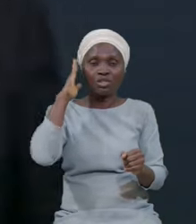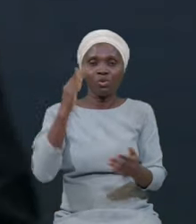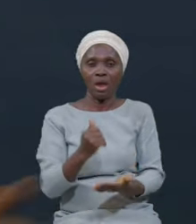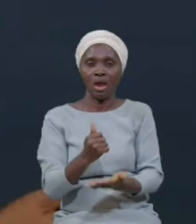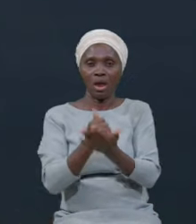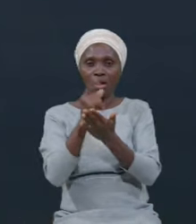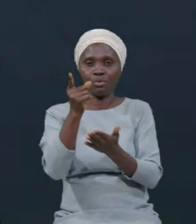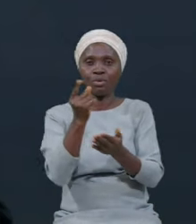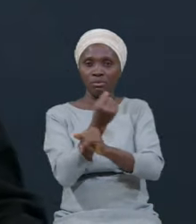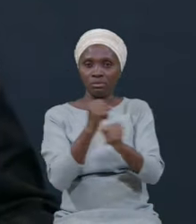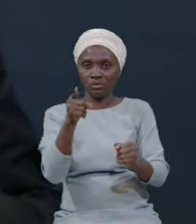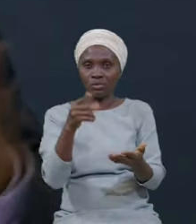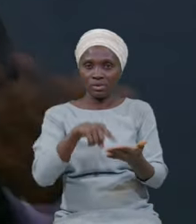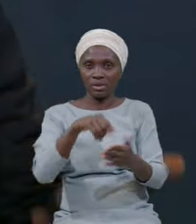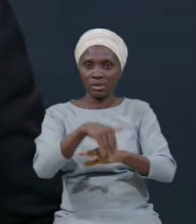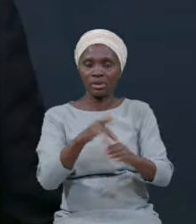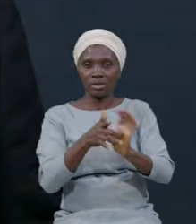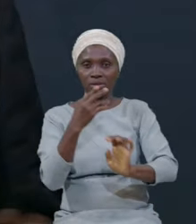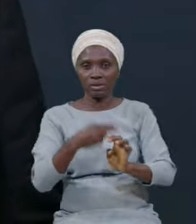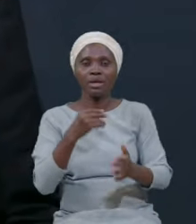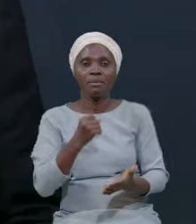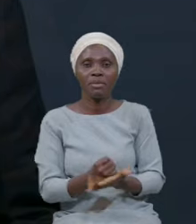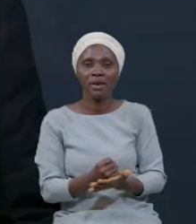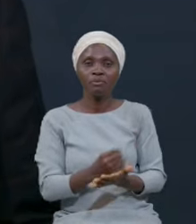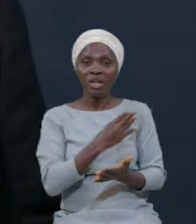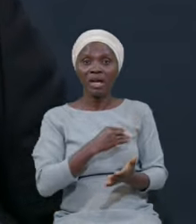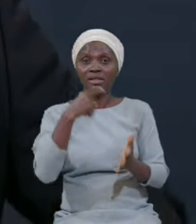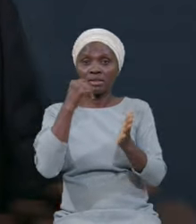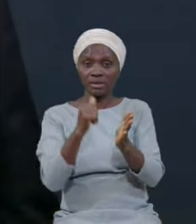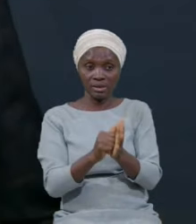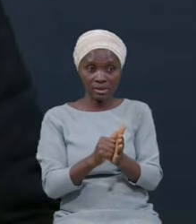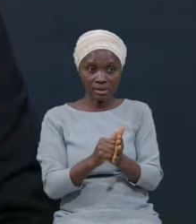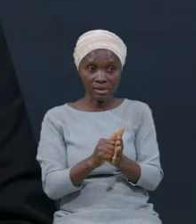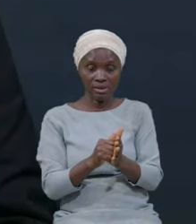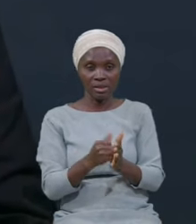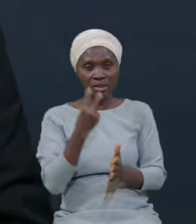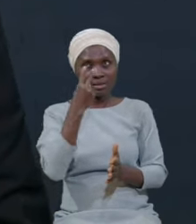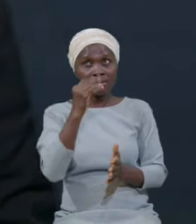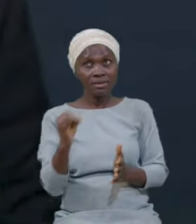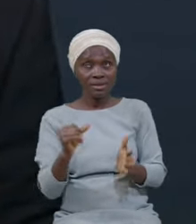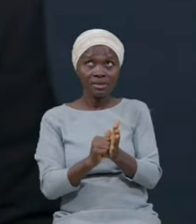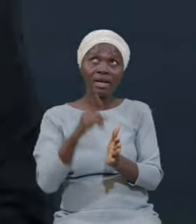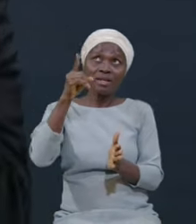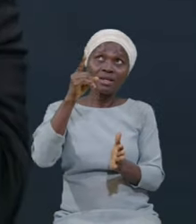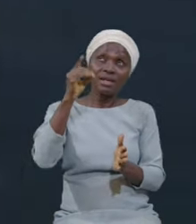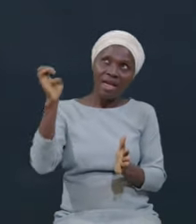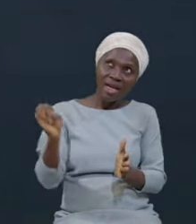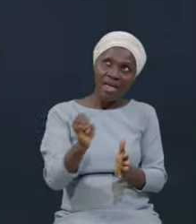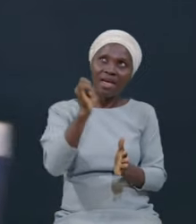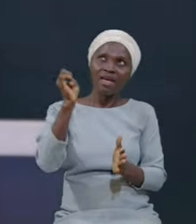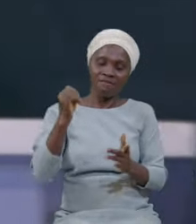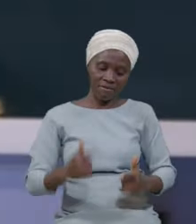it says, seeing he ever liveth to make intercession for